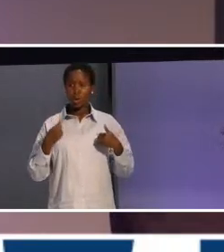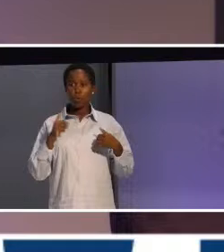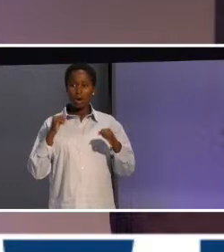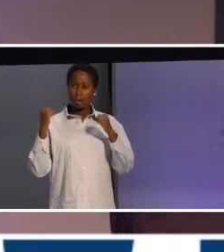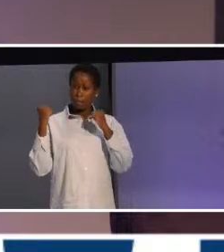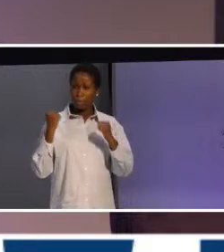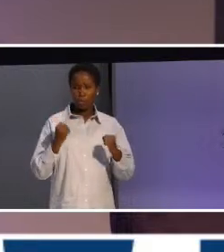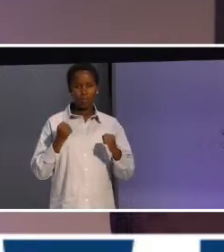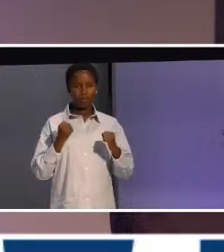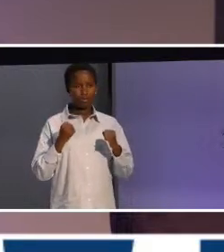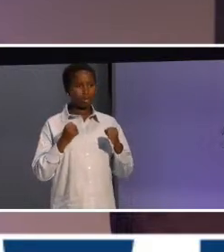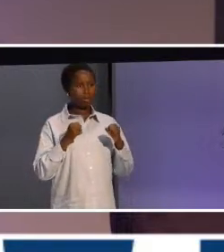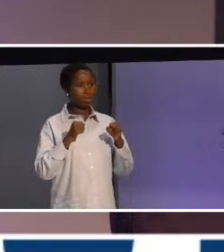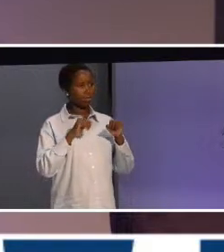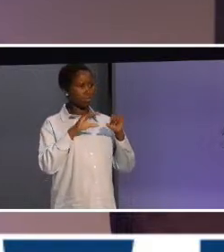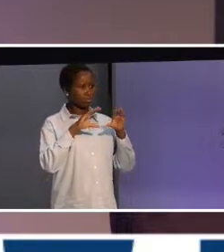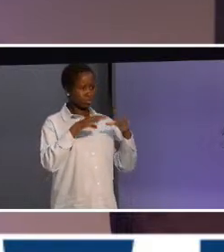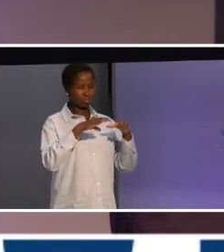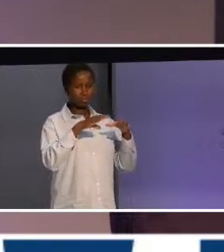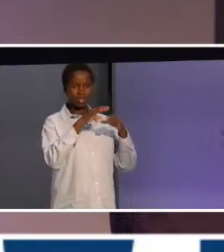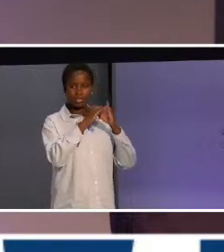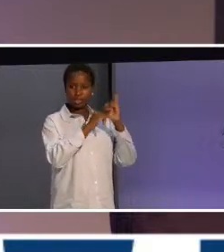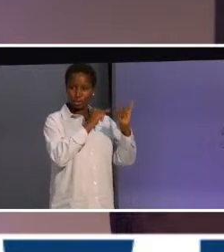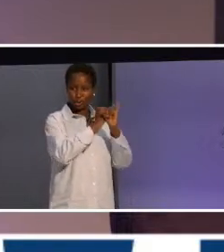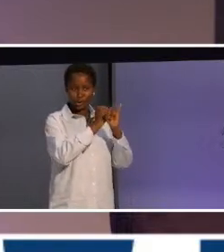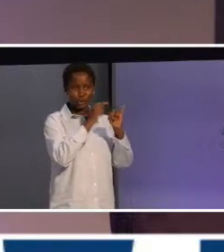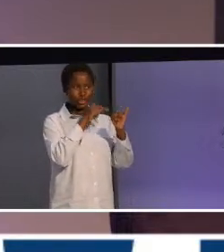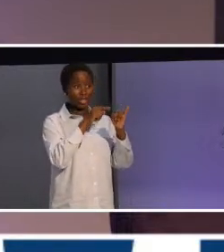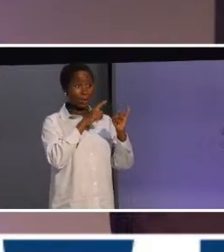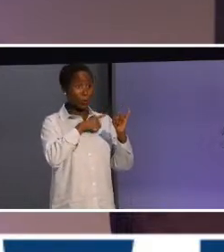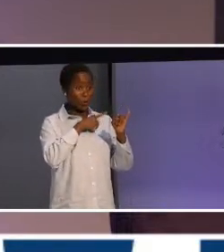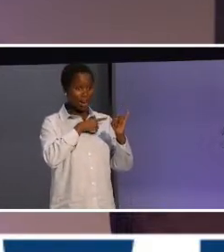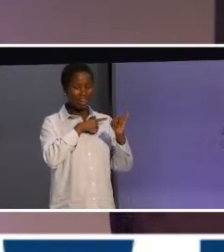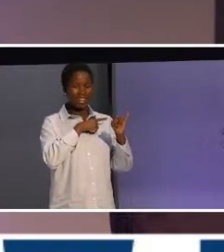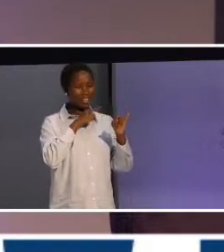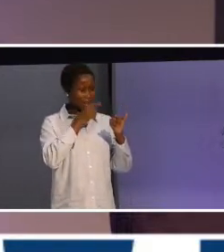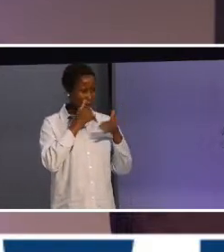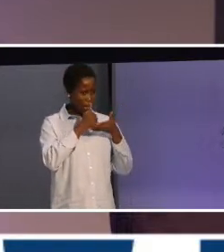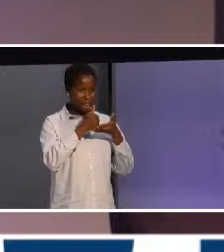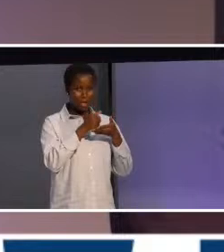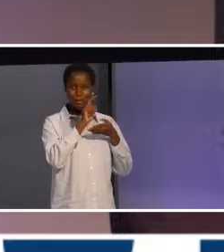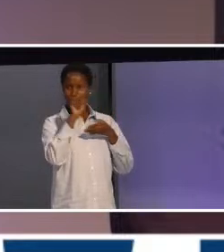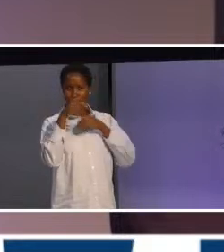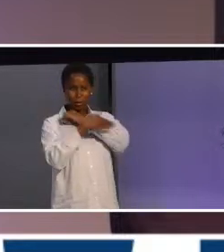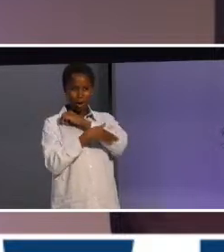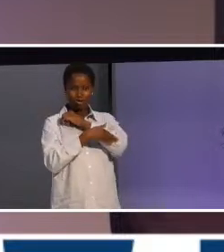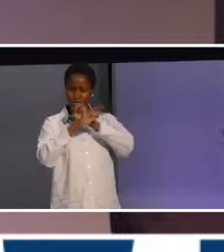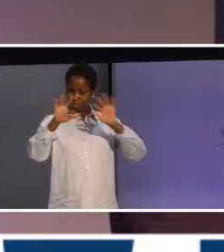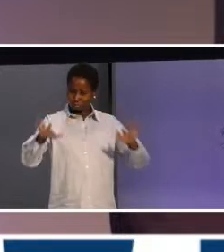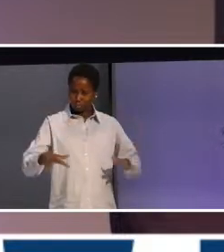cementing institution that brings EMBs across the world together for a very fruitful discussion.